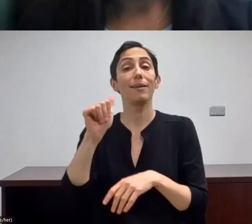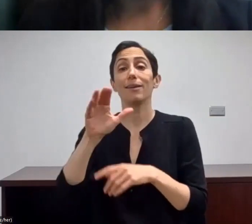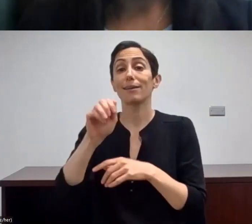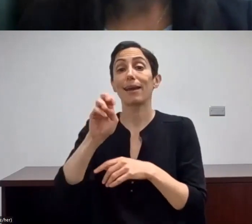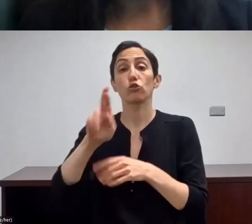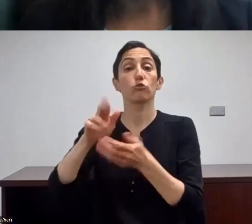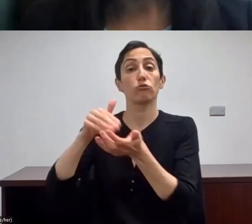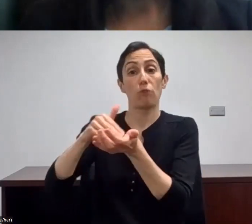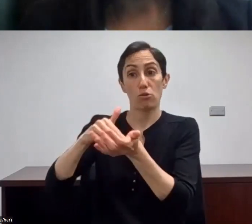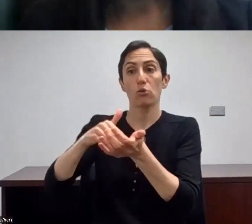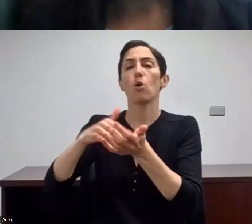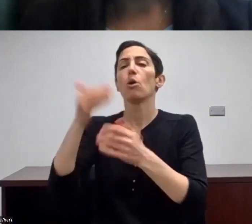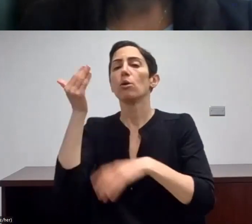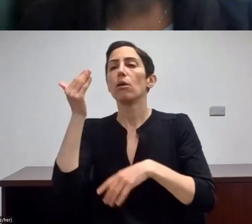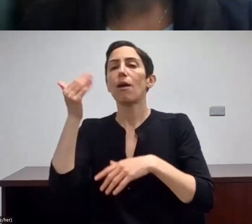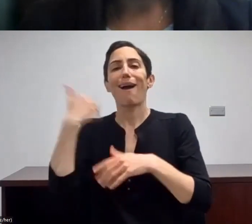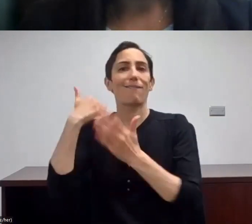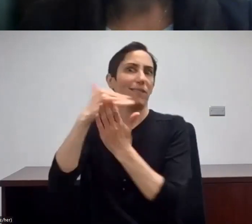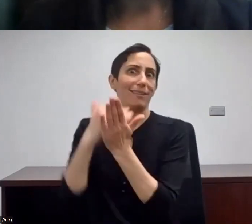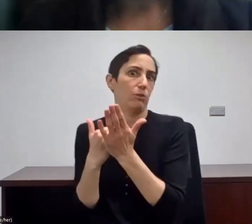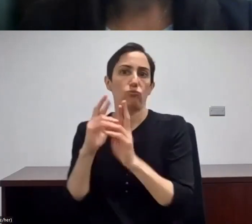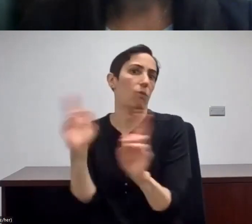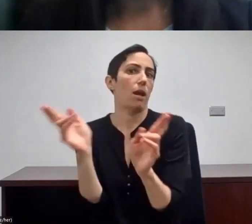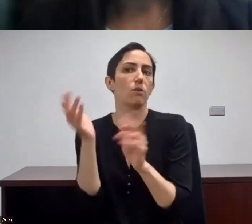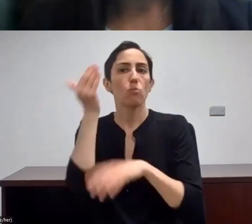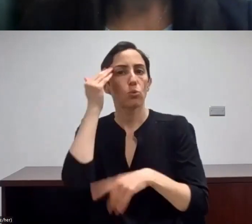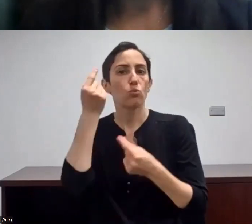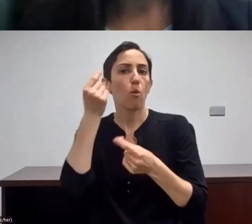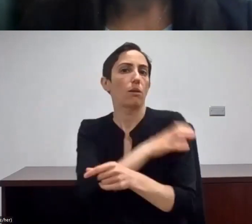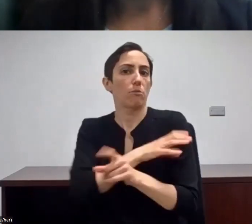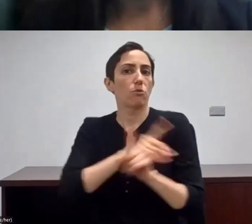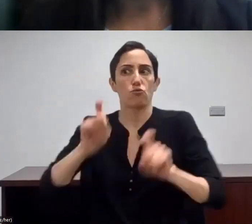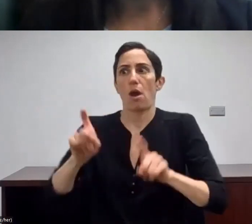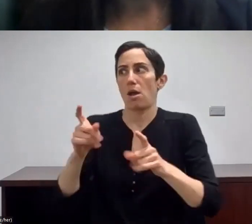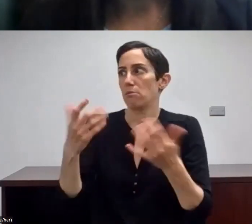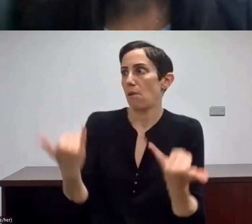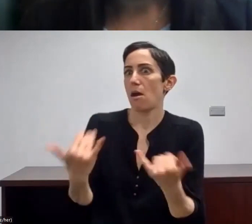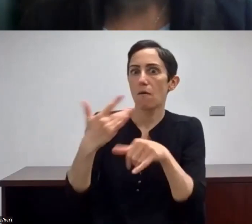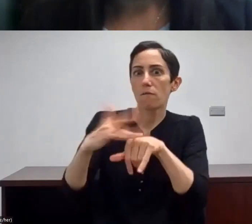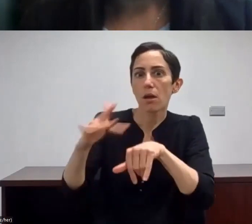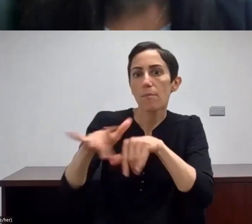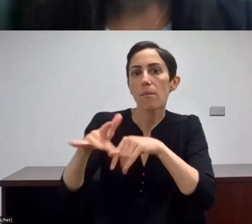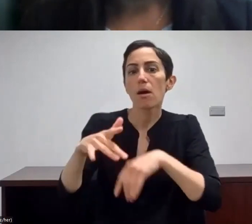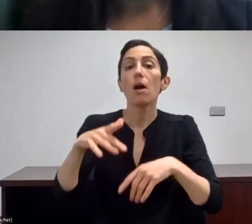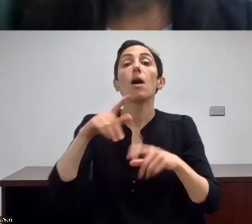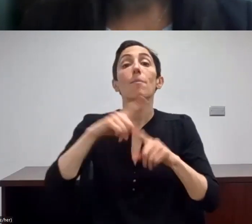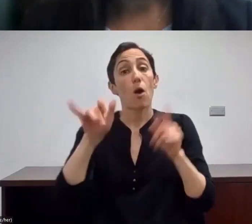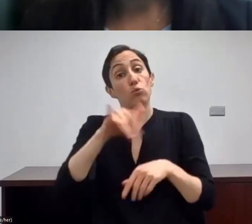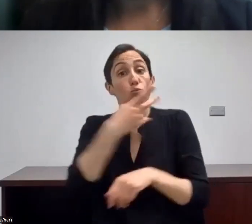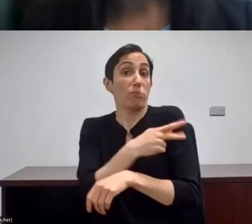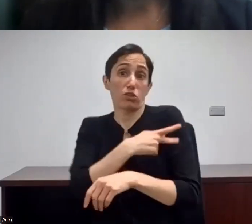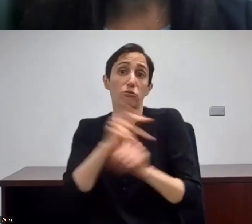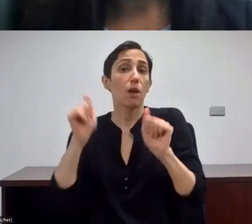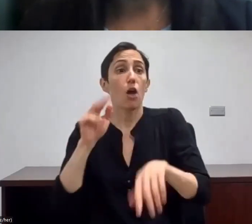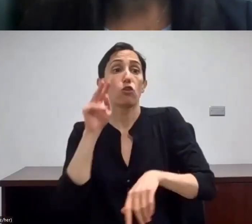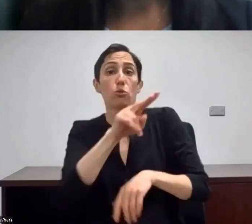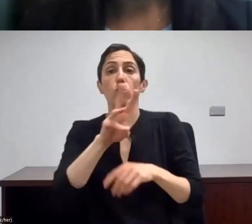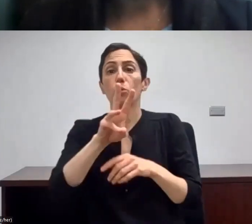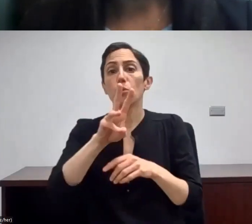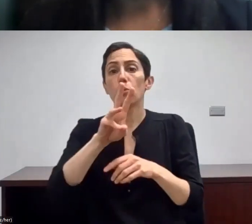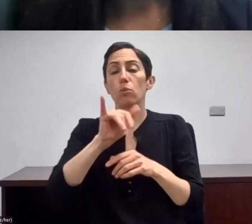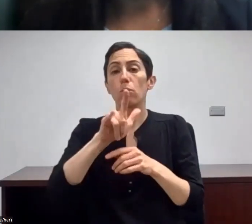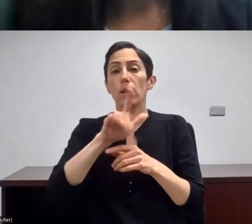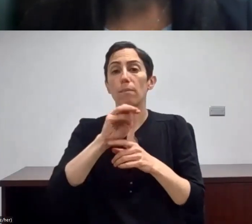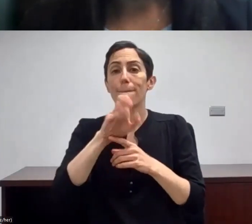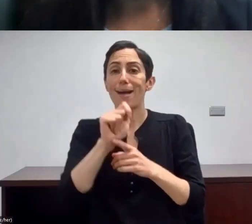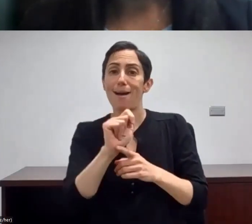if you go to the website, Wilmot has a website that shows all the clinical trials, and you can look for things there, and there is a